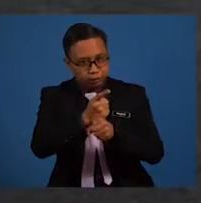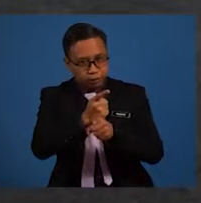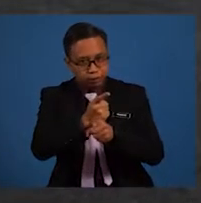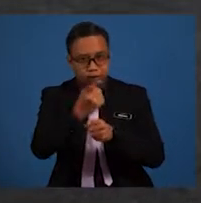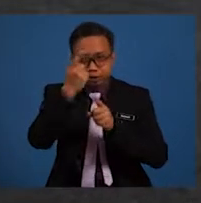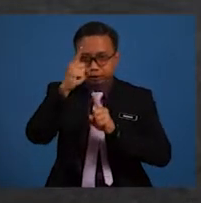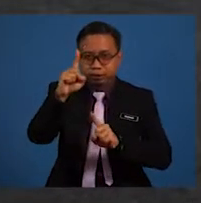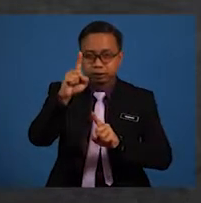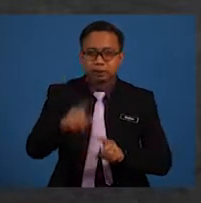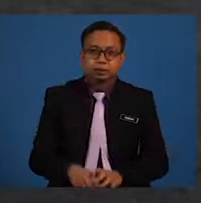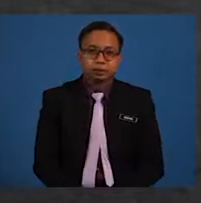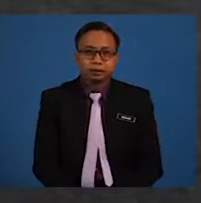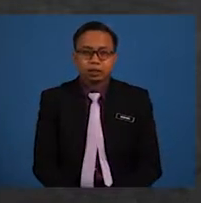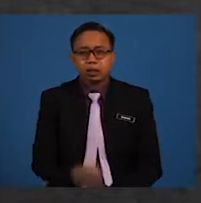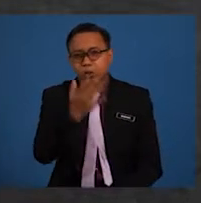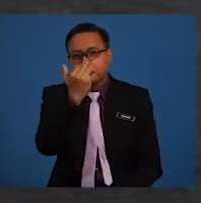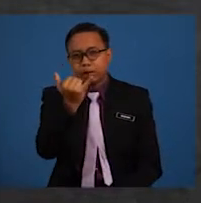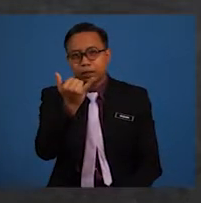answer. Why?